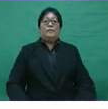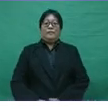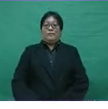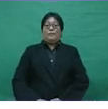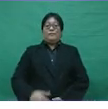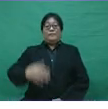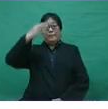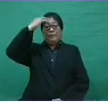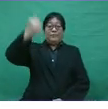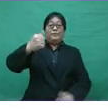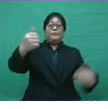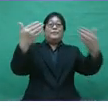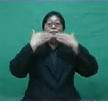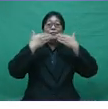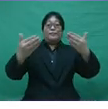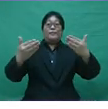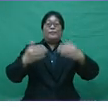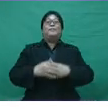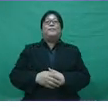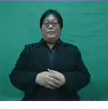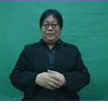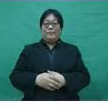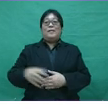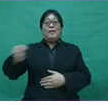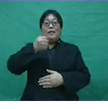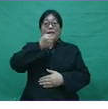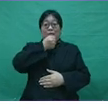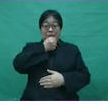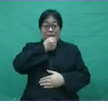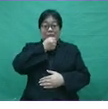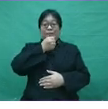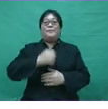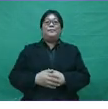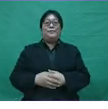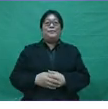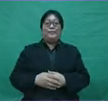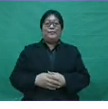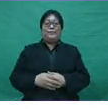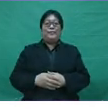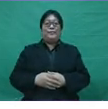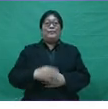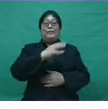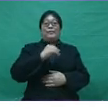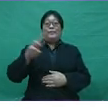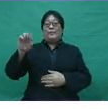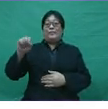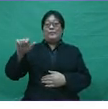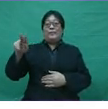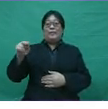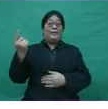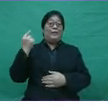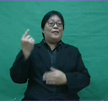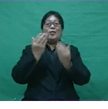Bismillahirrahmanirrahim. Thank you to Ms. Farah Nabila Wazir, the Master of Ceremony, and Mr. Muhammad Amrizat Roslin for leading the